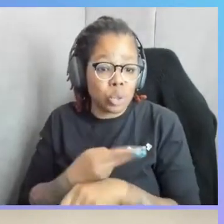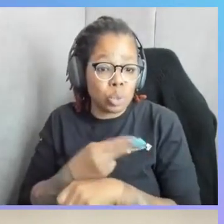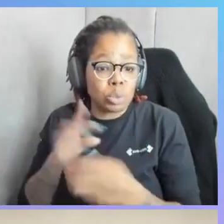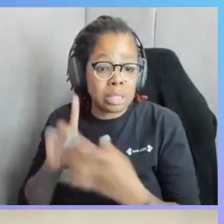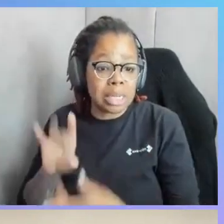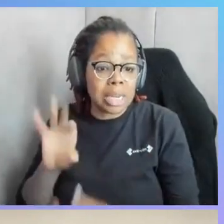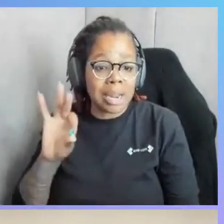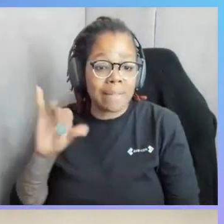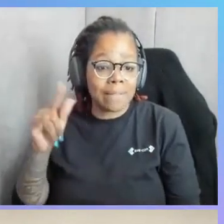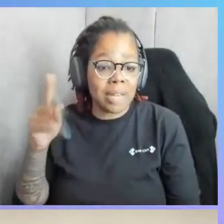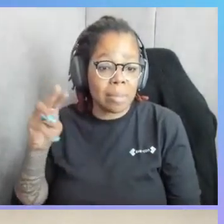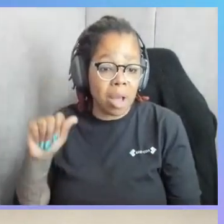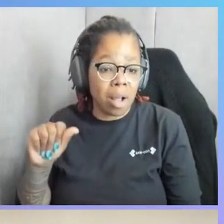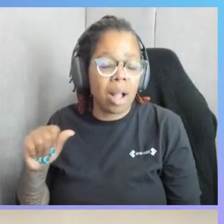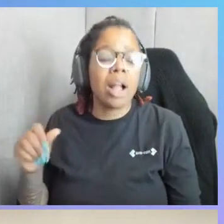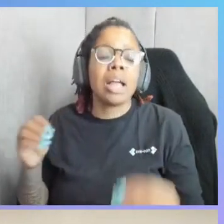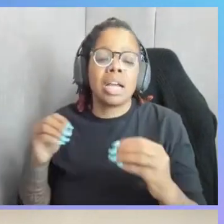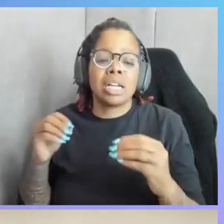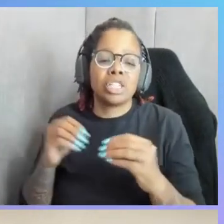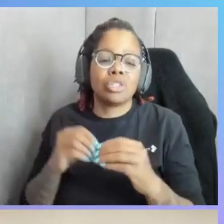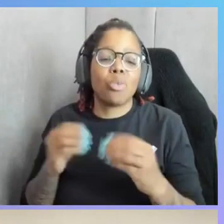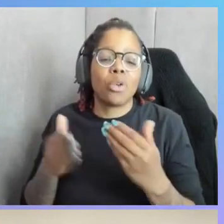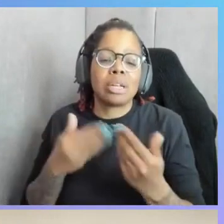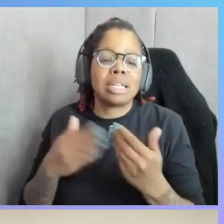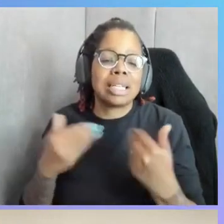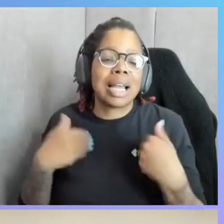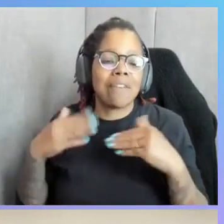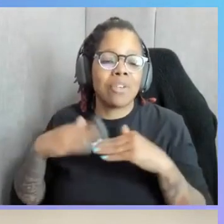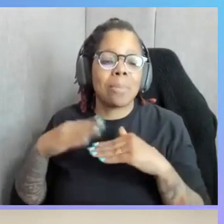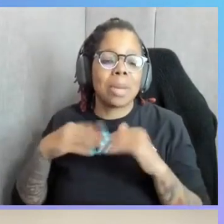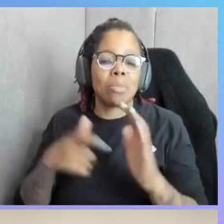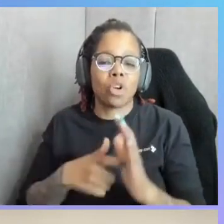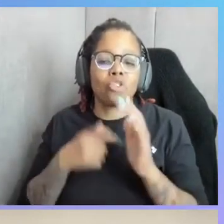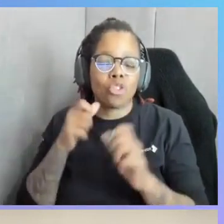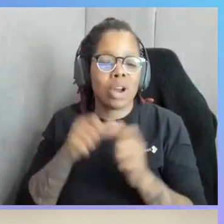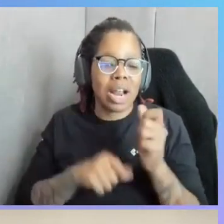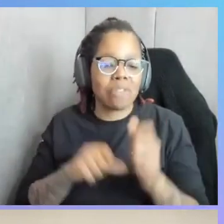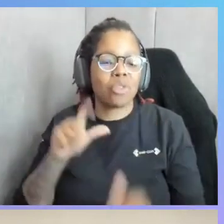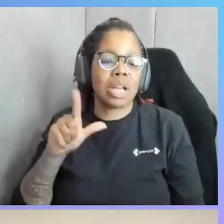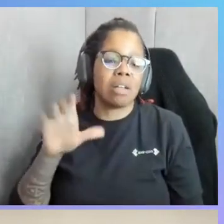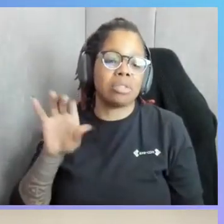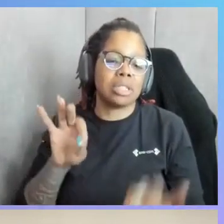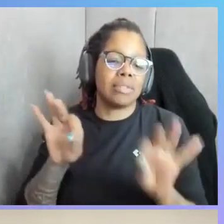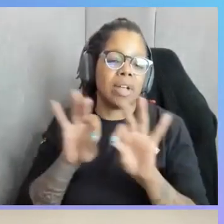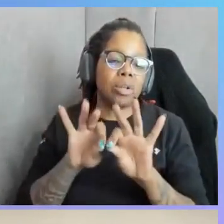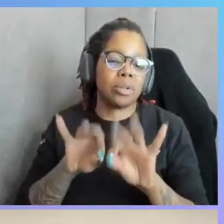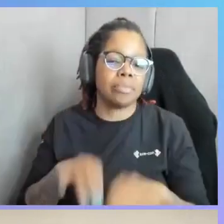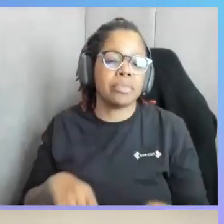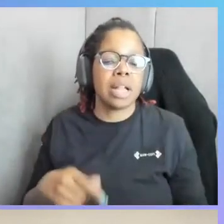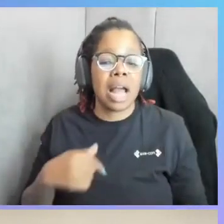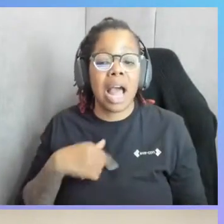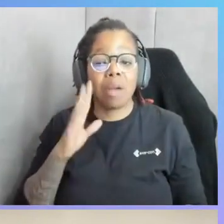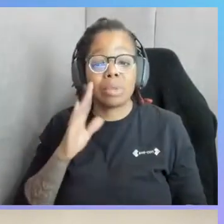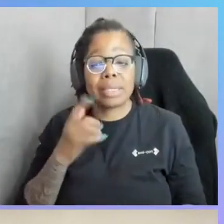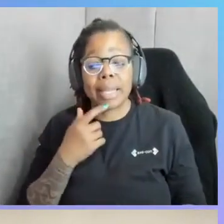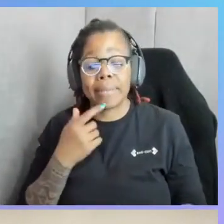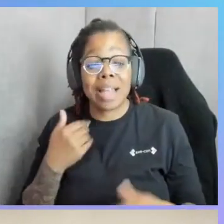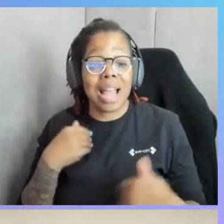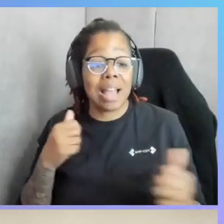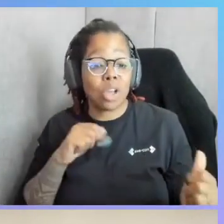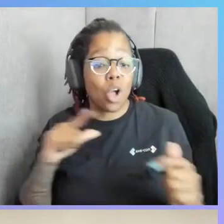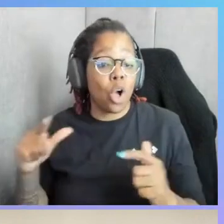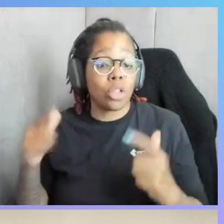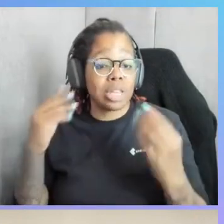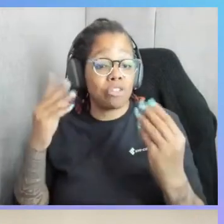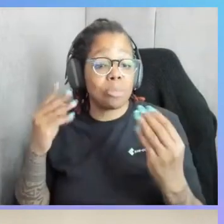it's easier to have the minimum requirements for every single LC value. I'd argue that having all the